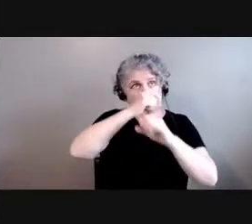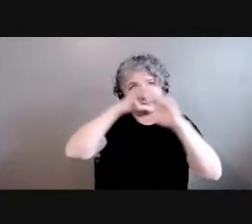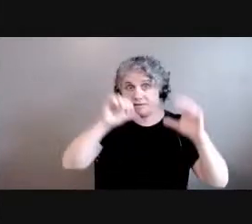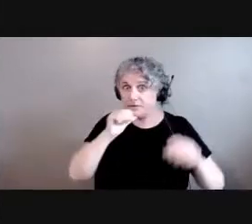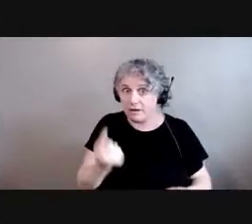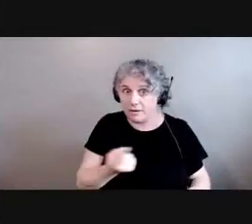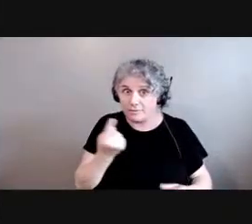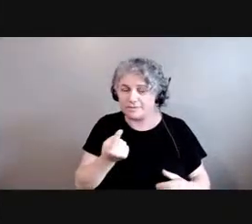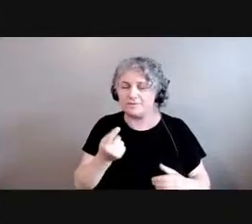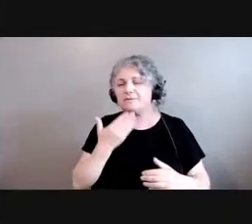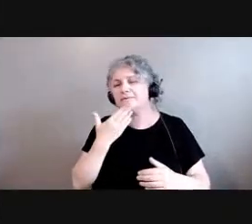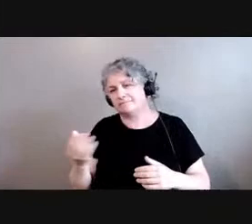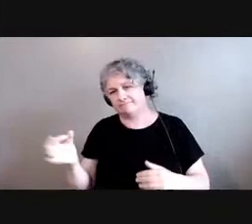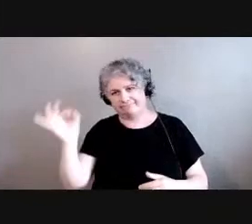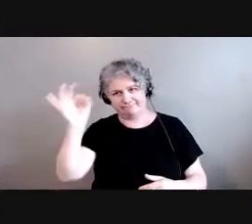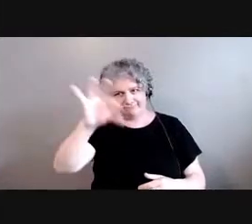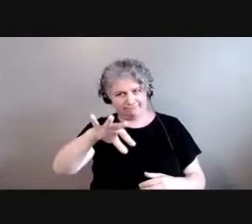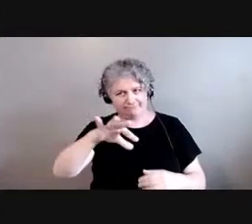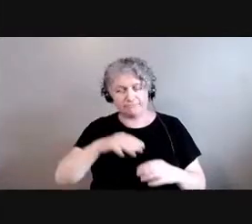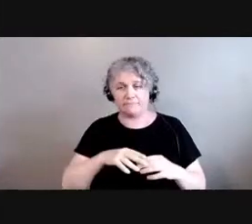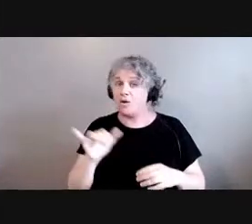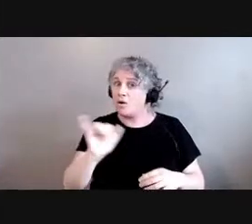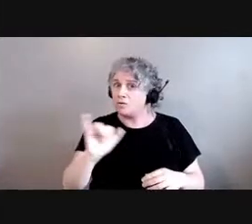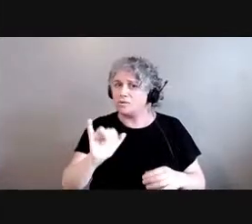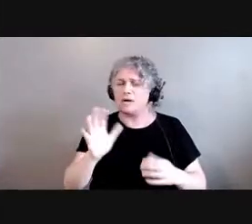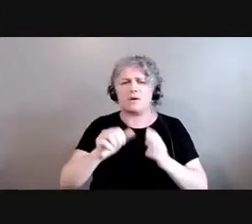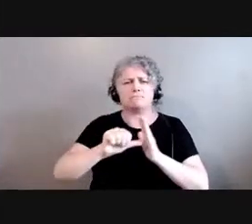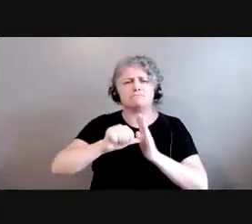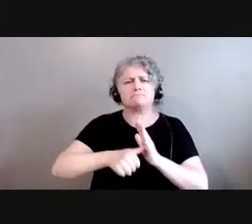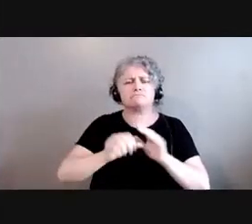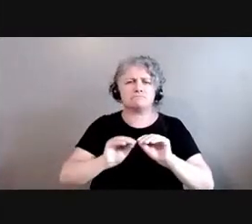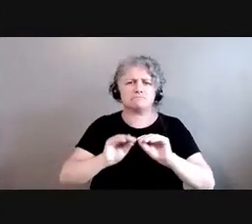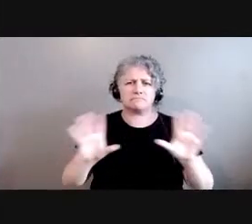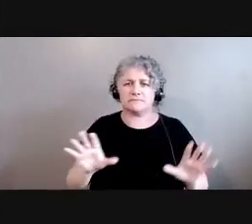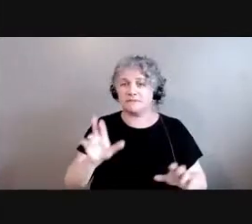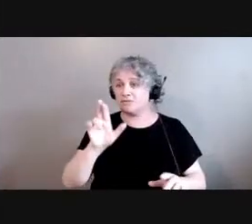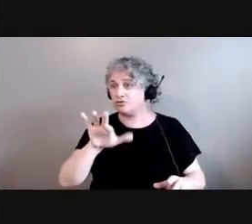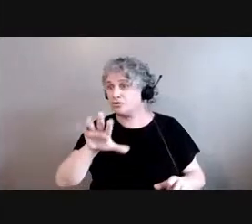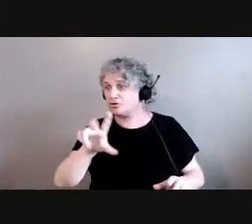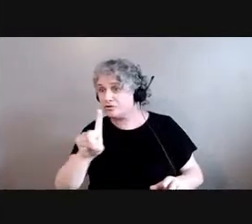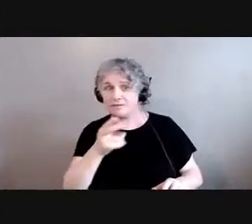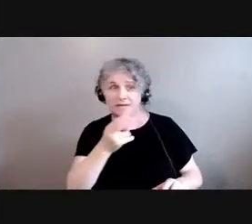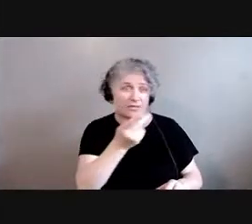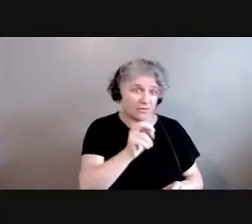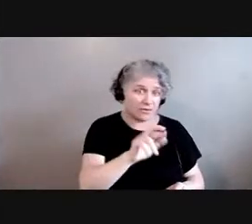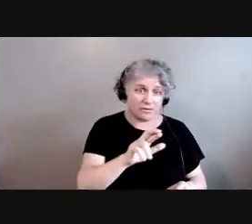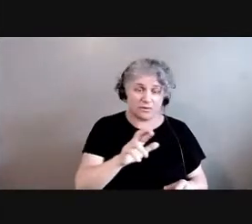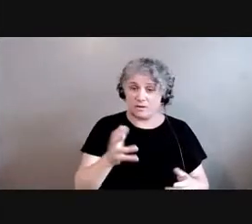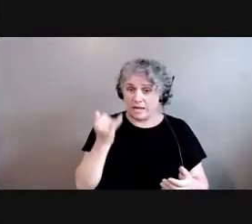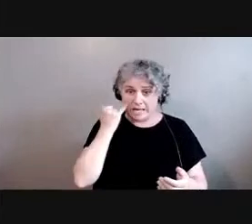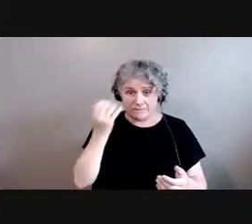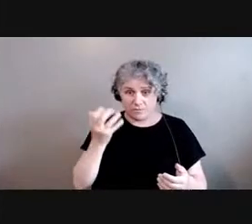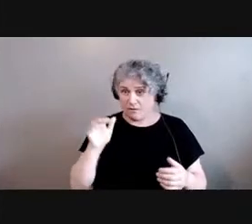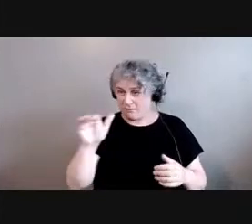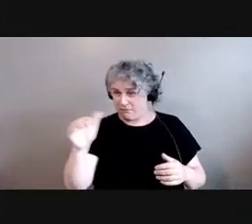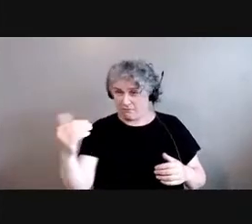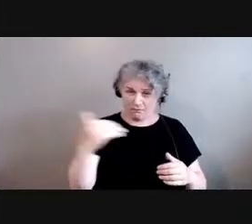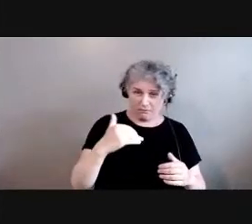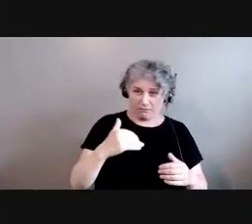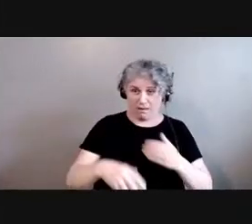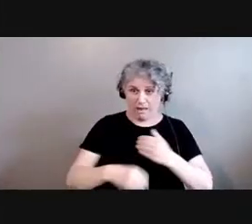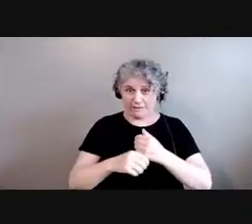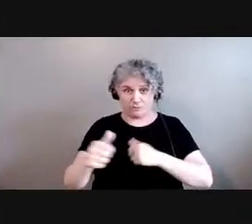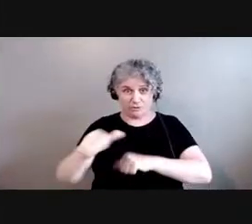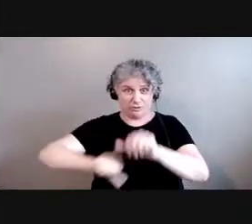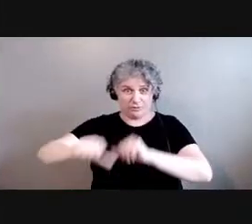us. And also, I just want to be clear, like Richard, Heather, if you guys want to tap in on each other's points, I